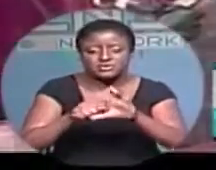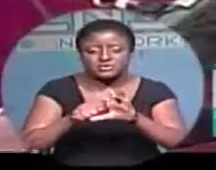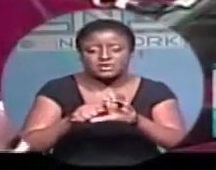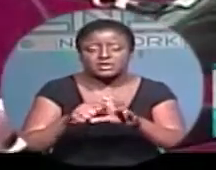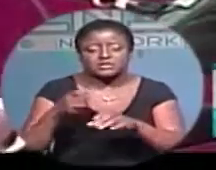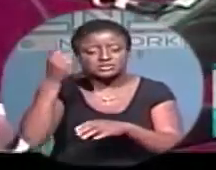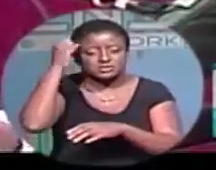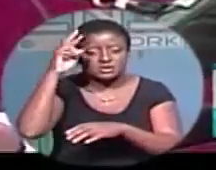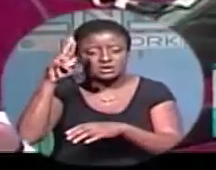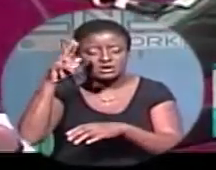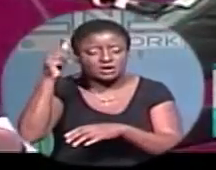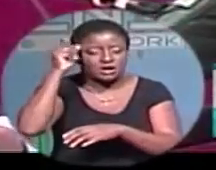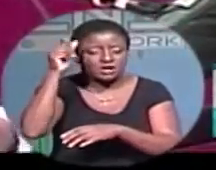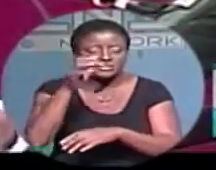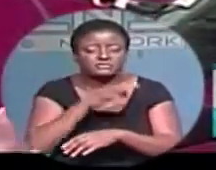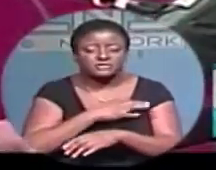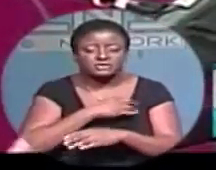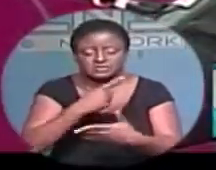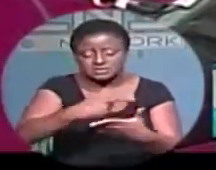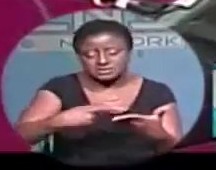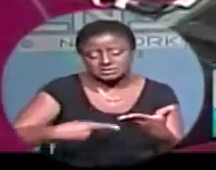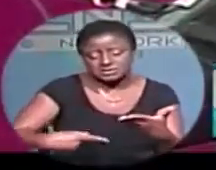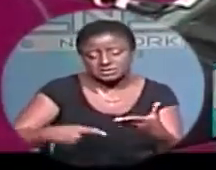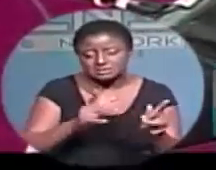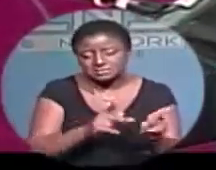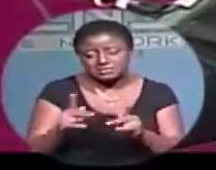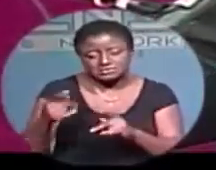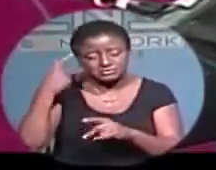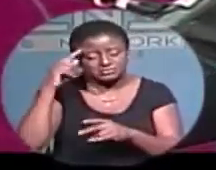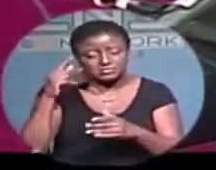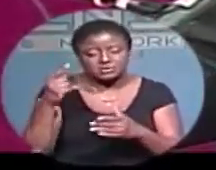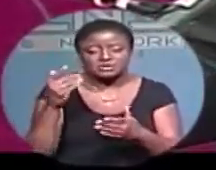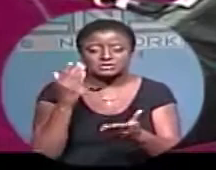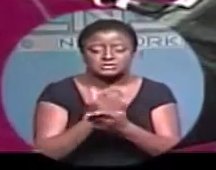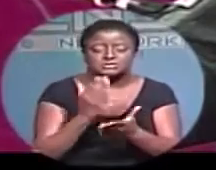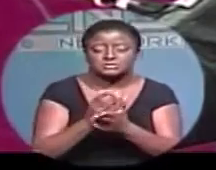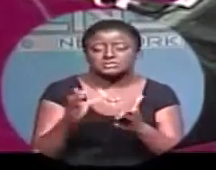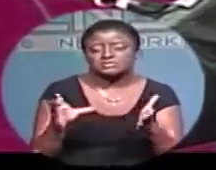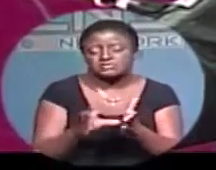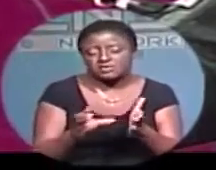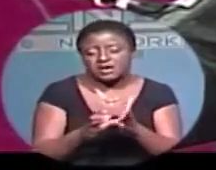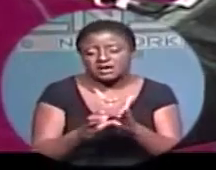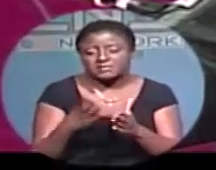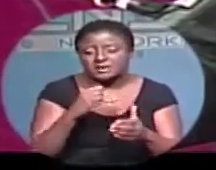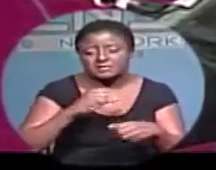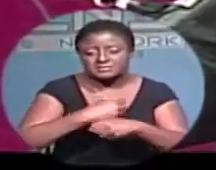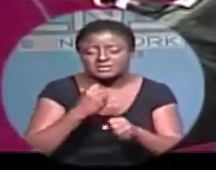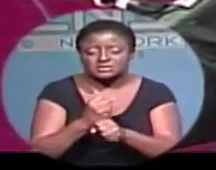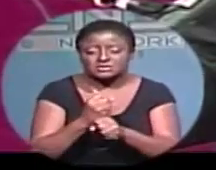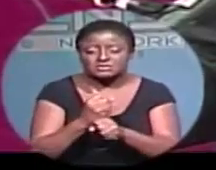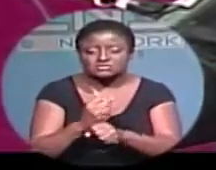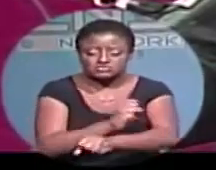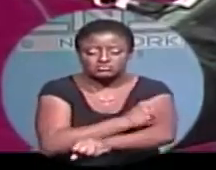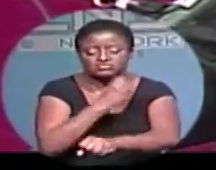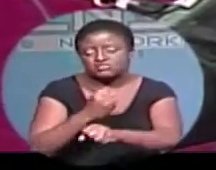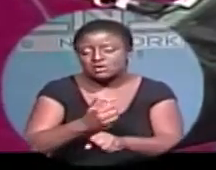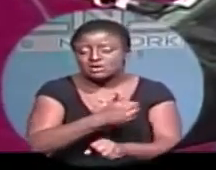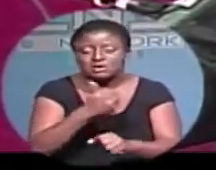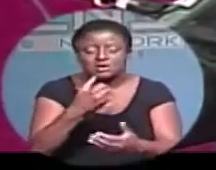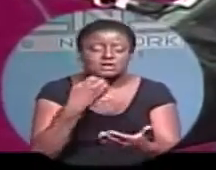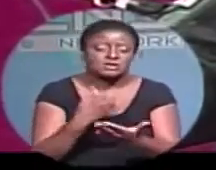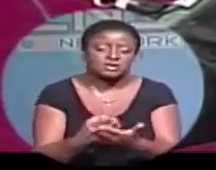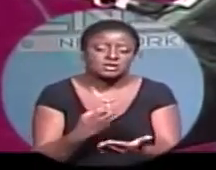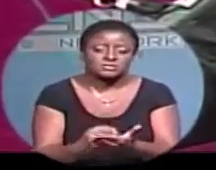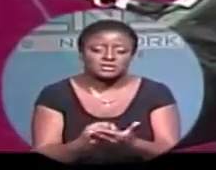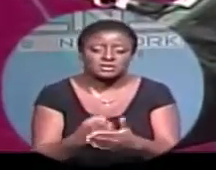detailed proposals for licking crime and building a stronger economy, described as the, quote, two overriding imperatives, end